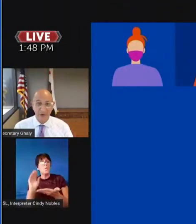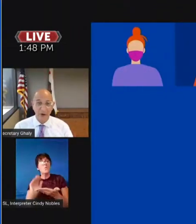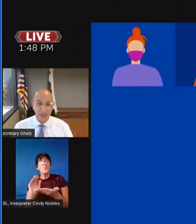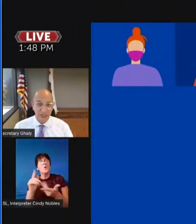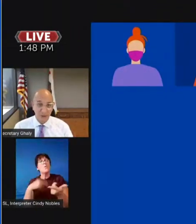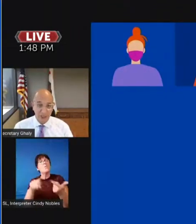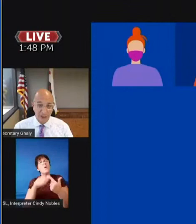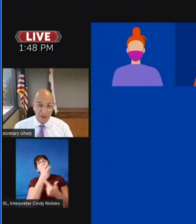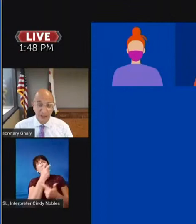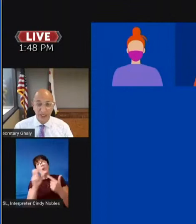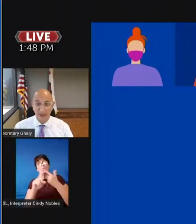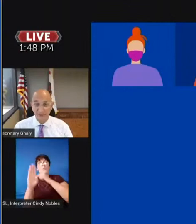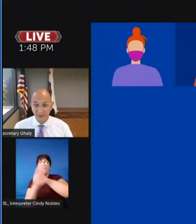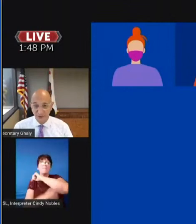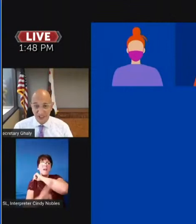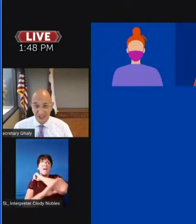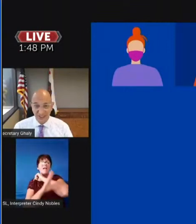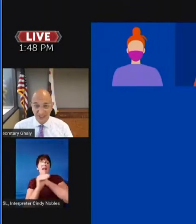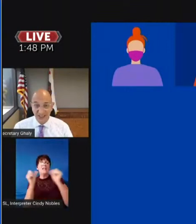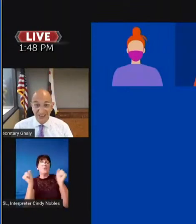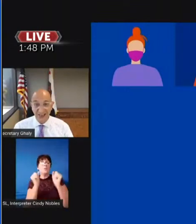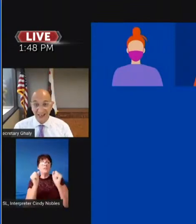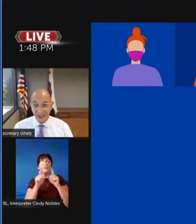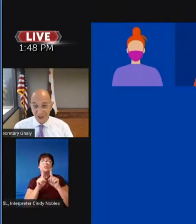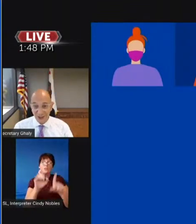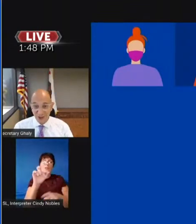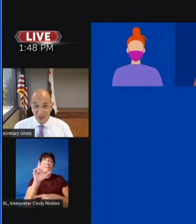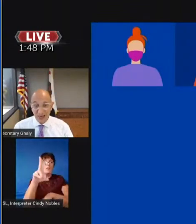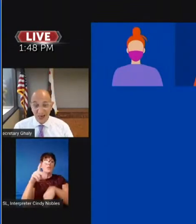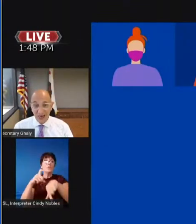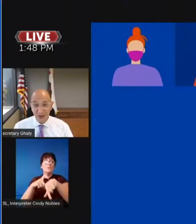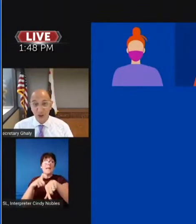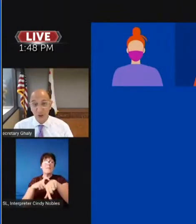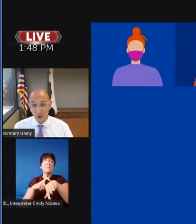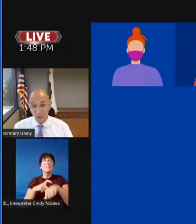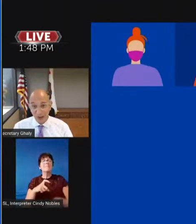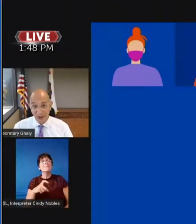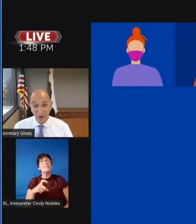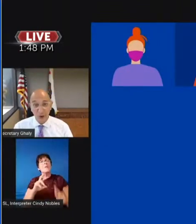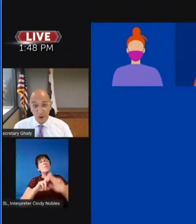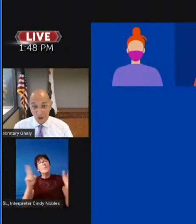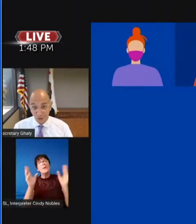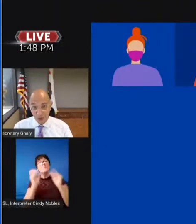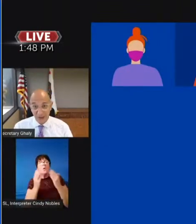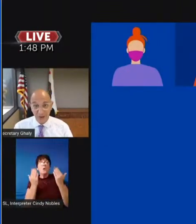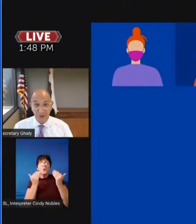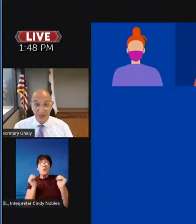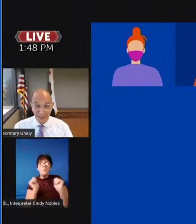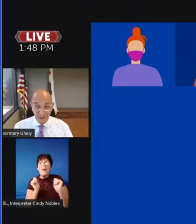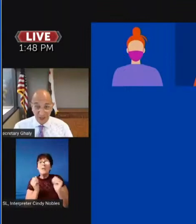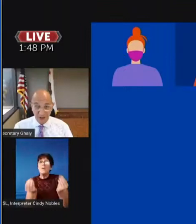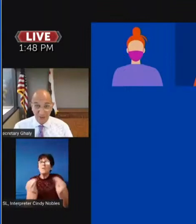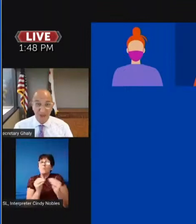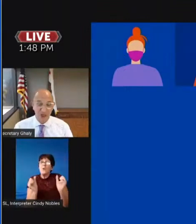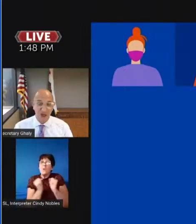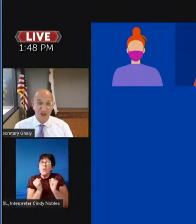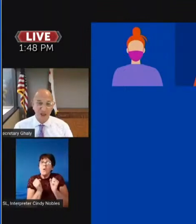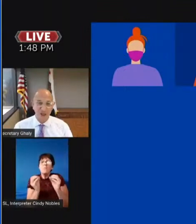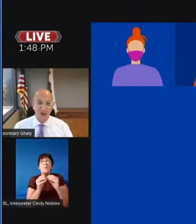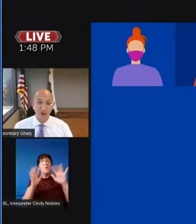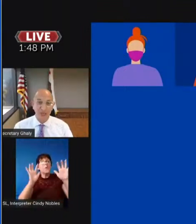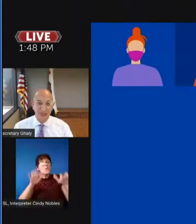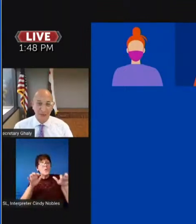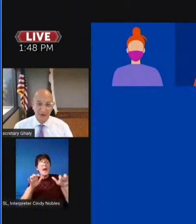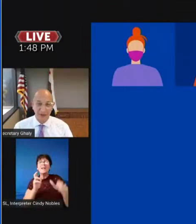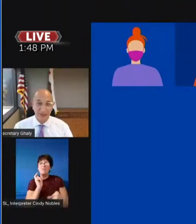into fall, into winter, into flu season, into cooler weather, colder weather, rainy weather, where it's harder